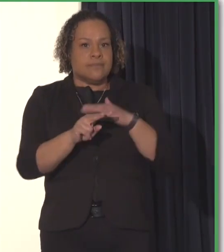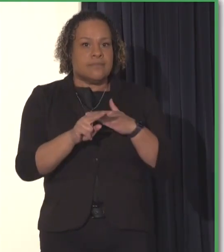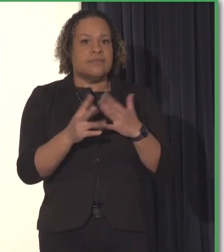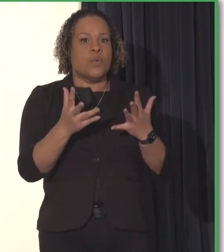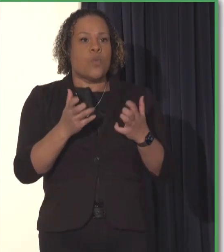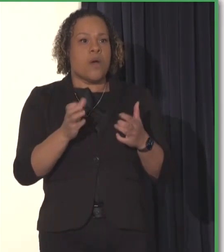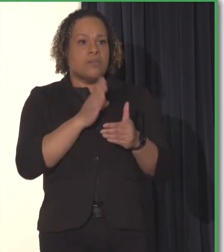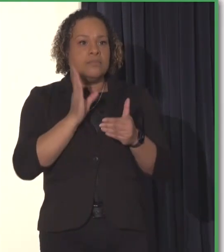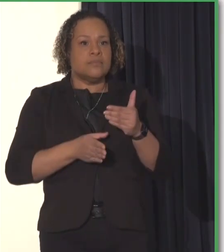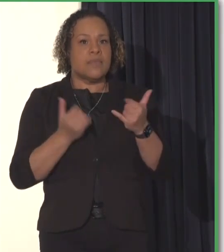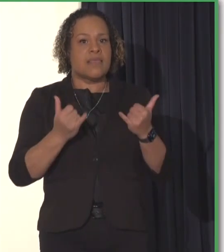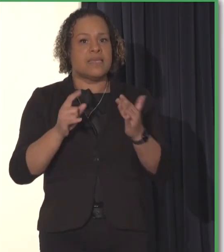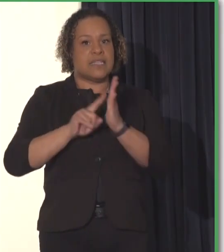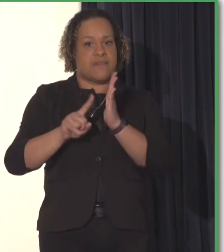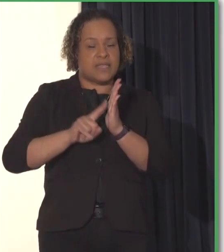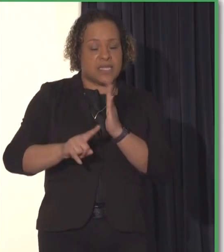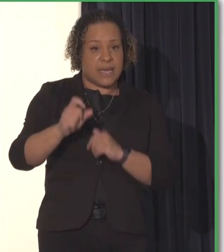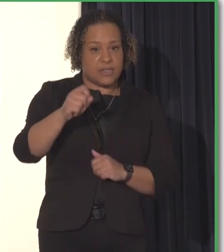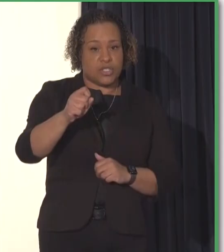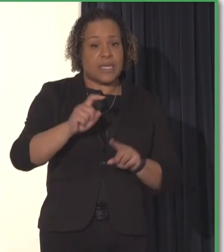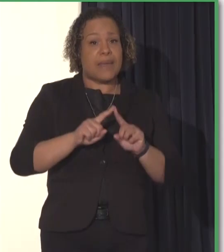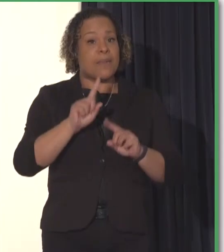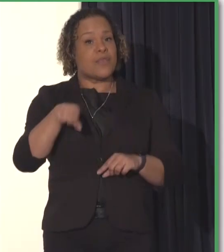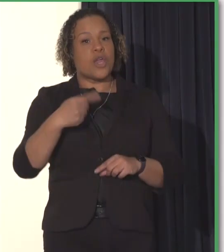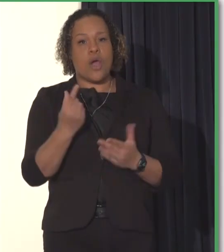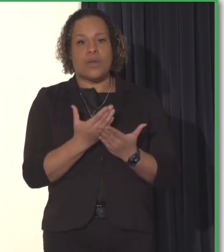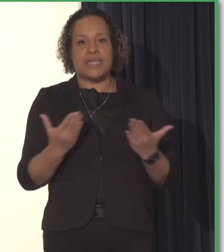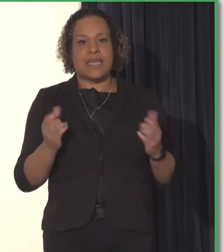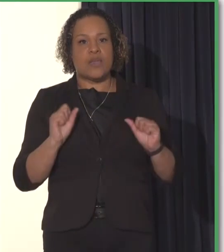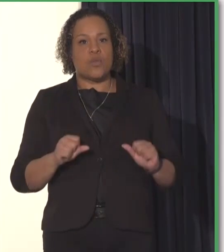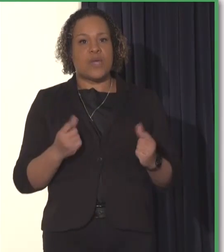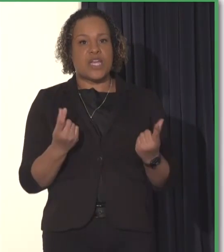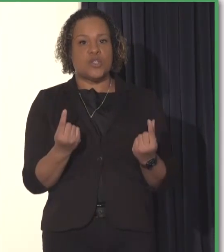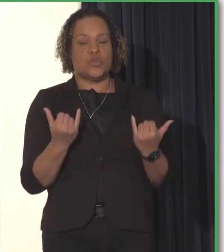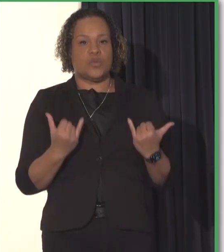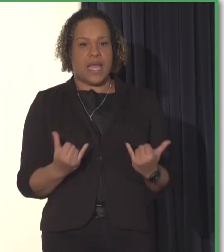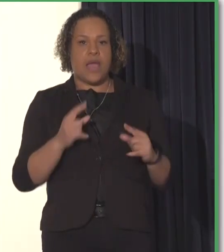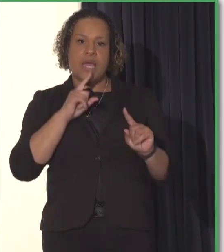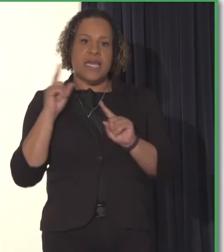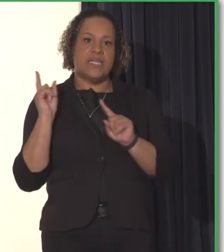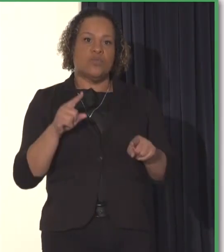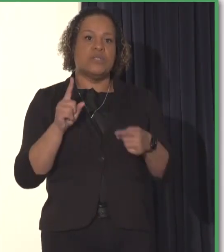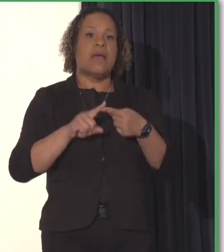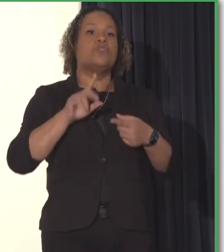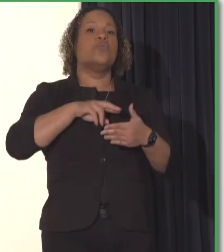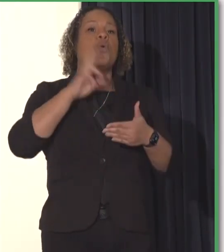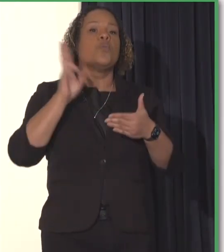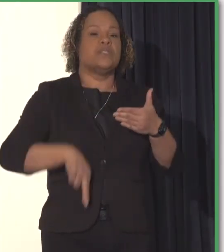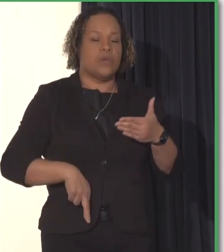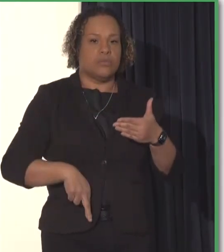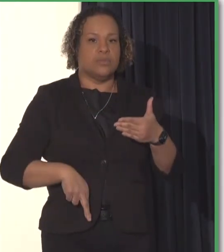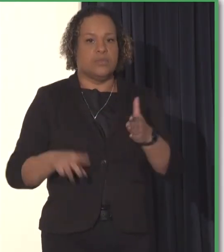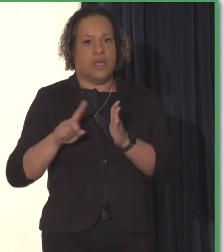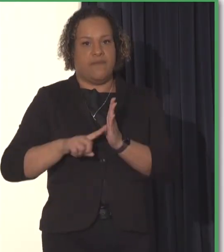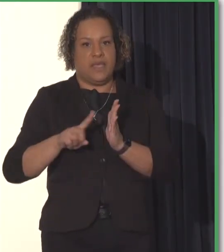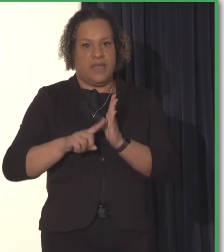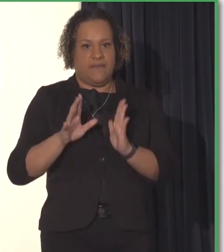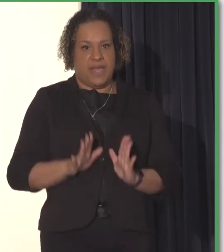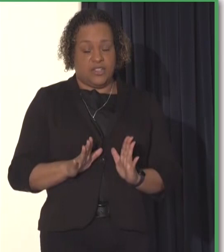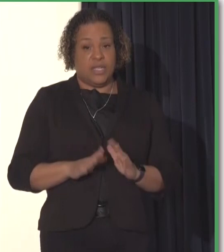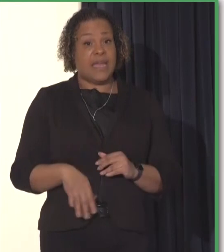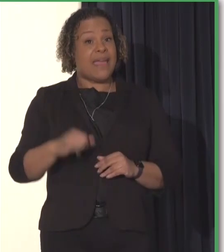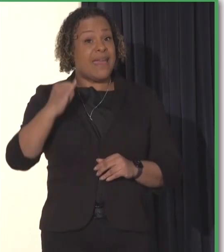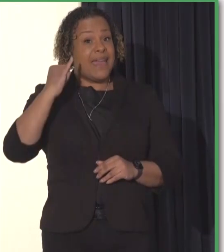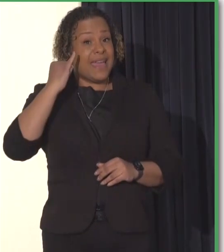this investigation. And the only thing we can do is respond to the investigation, the results of the investigation. And if